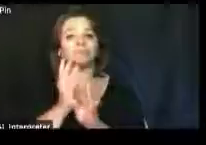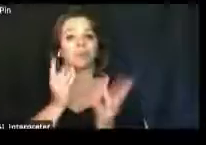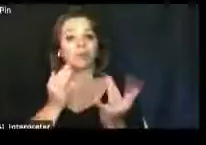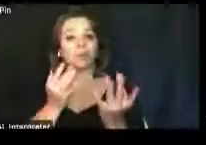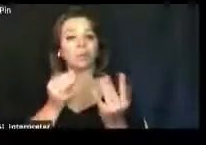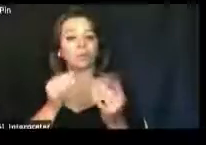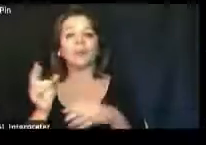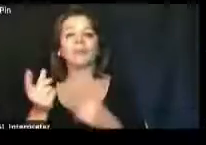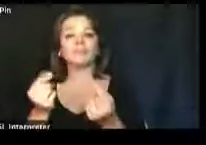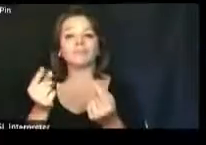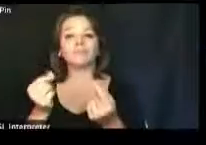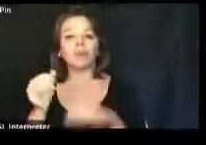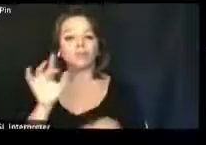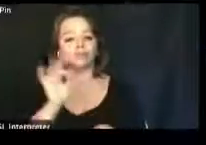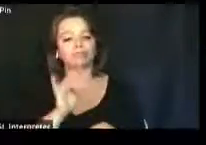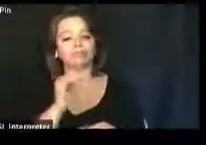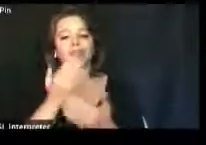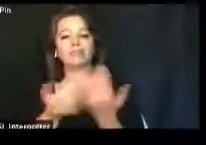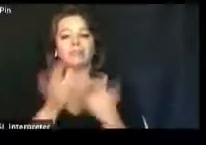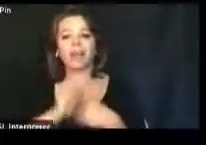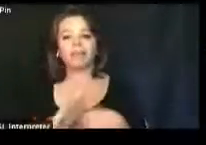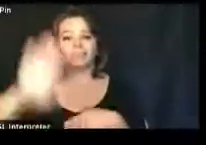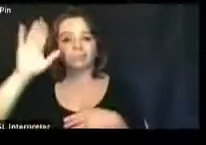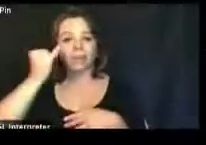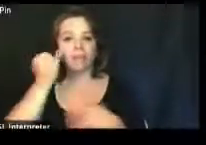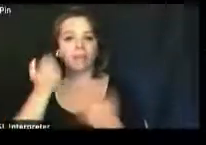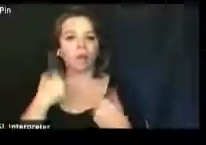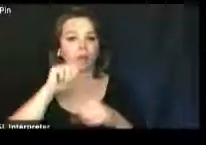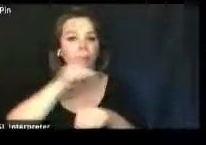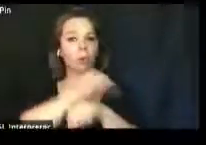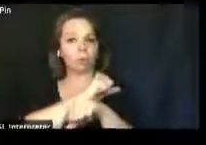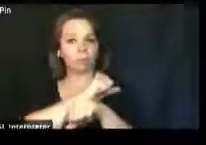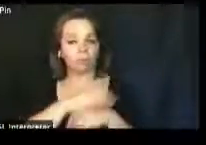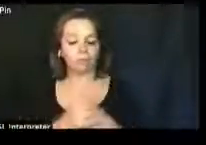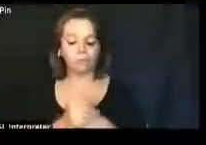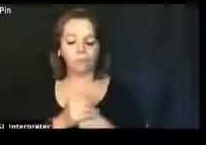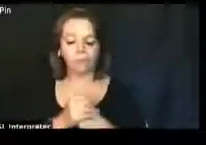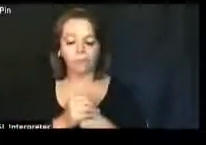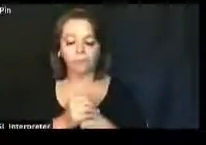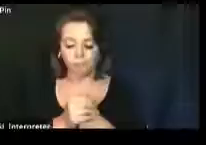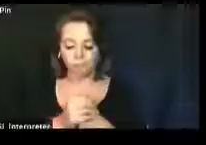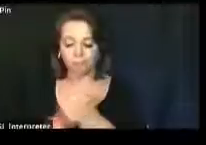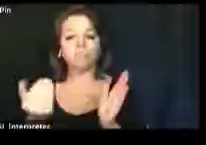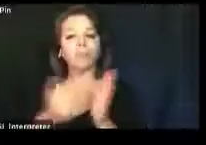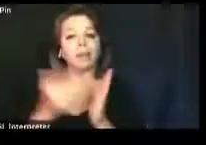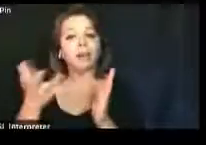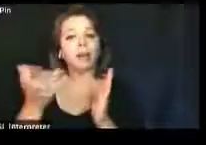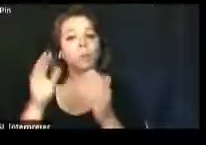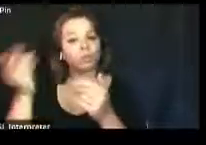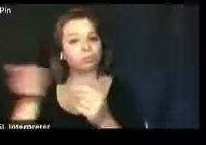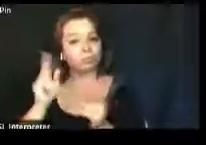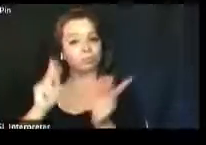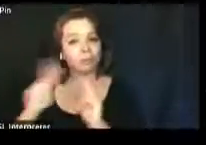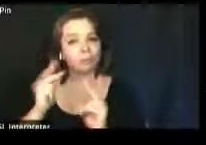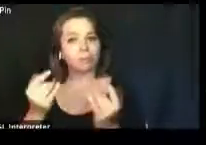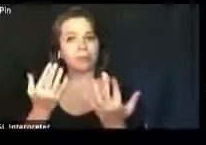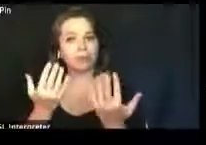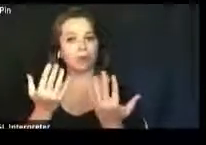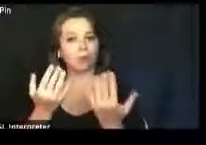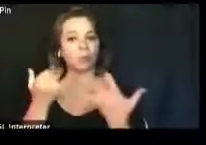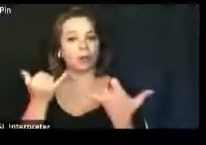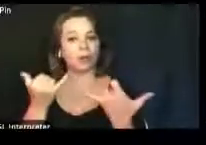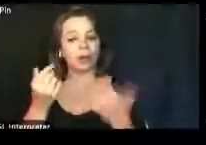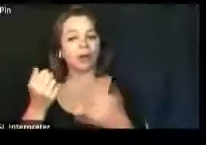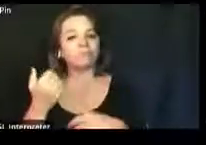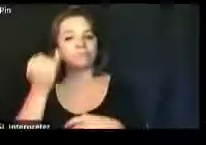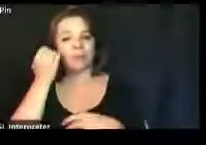your hand button at the bottom of your screen. Again, I'd like to invite those in the queue with appointments for this session to use the